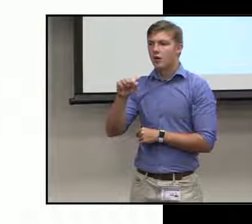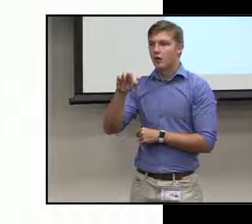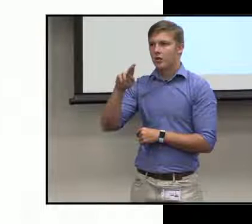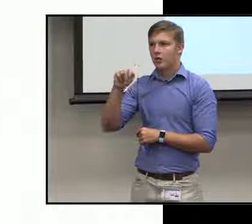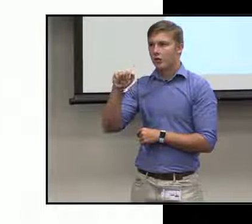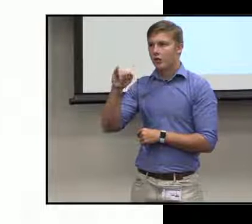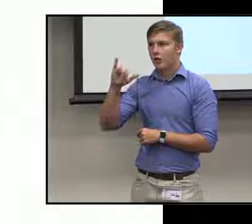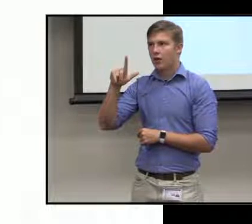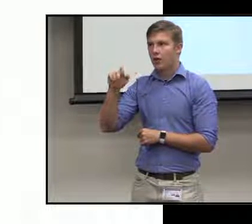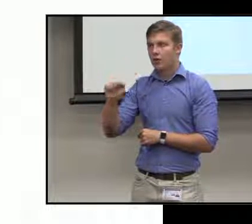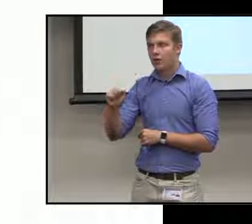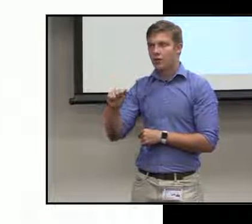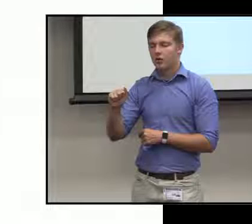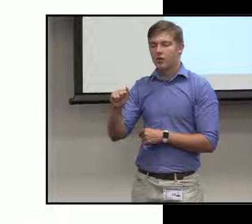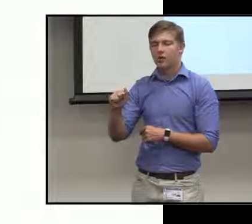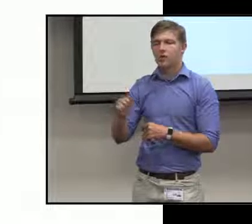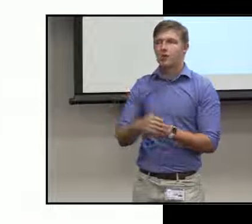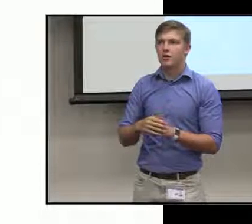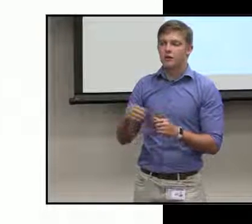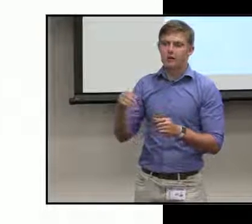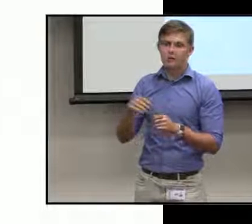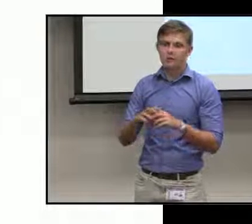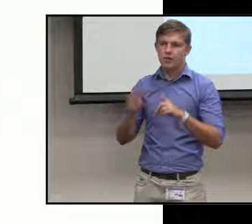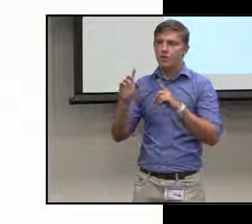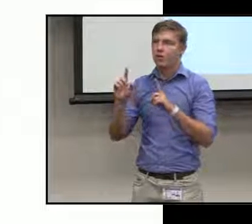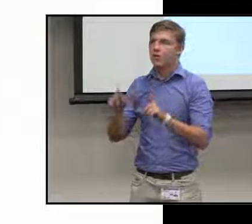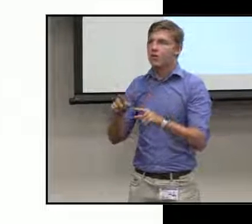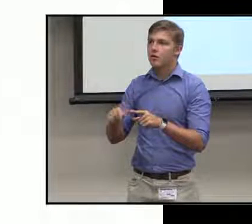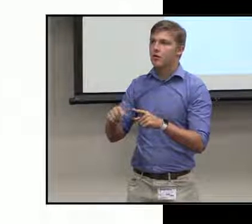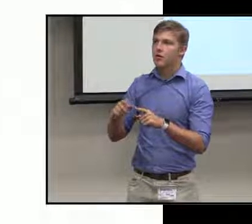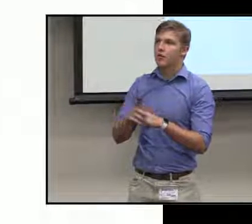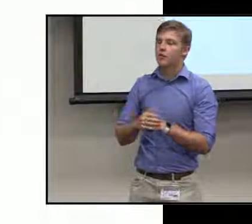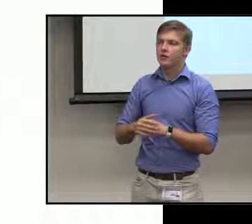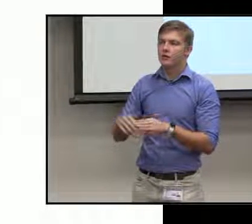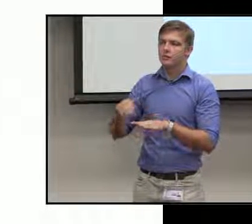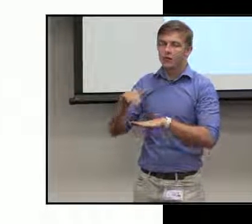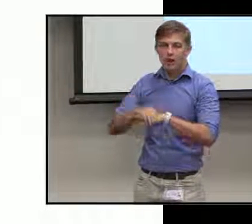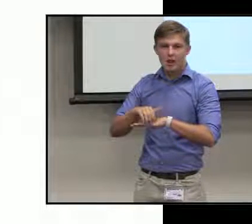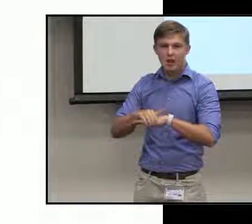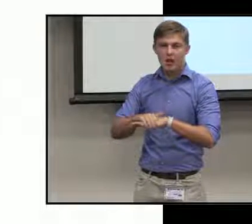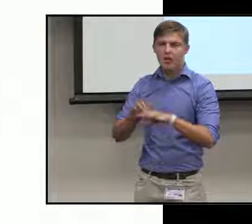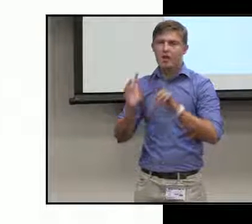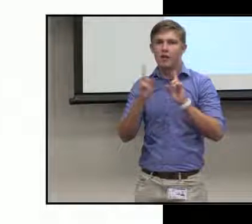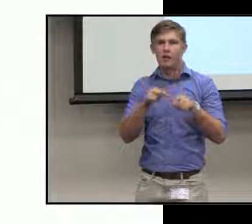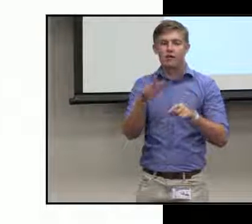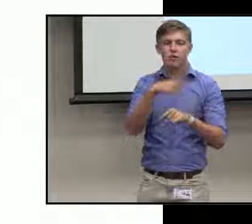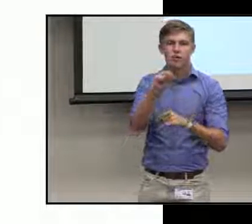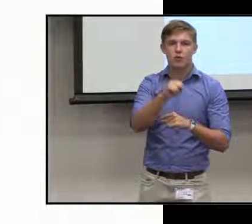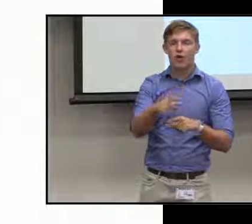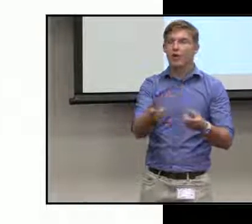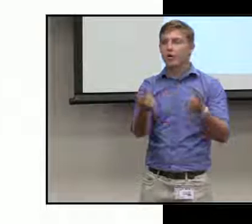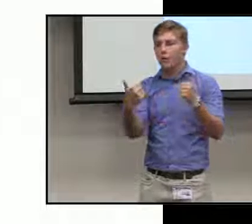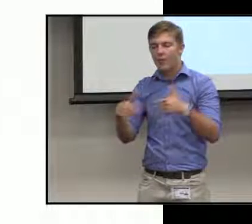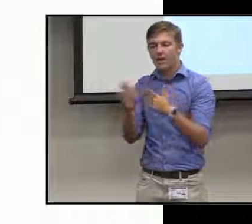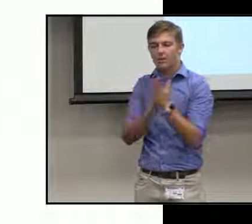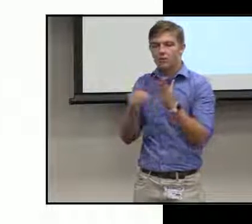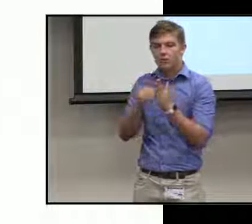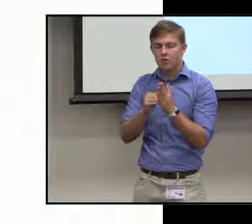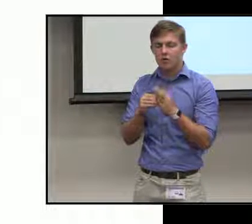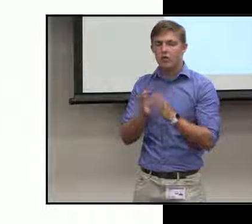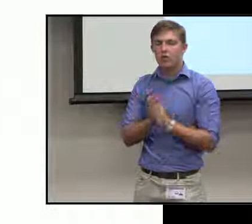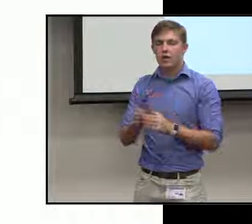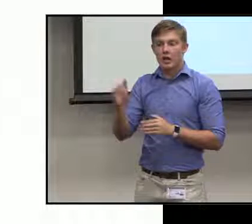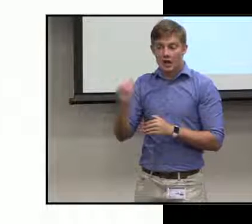have roots in the UK, England, Scotland, and then they come back to New Zealand. But even as adults, even when